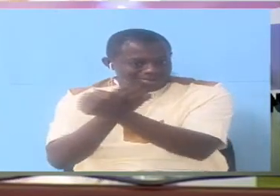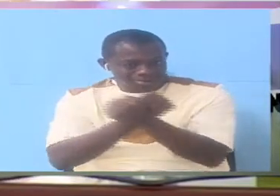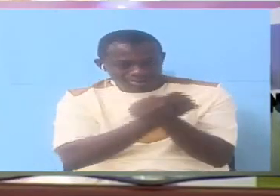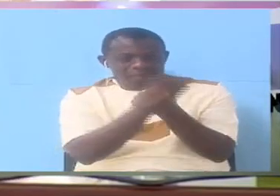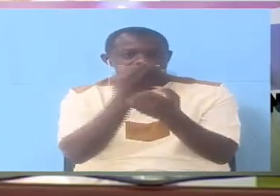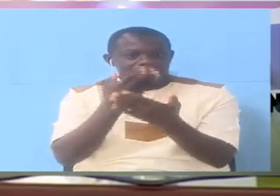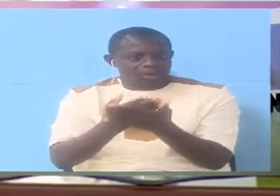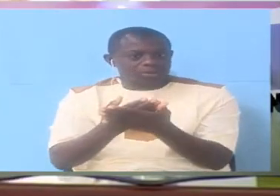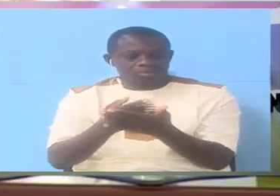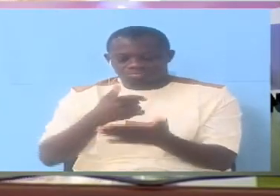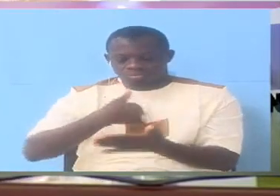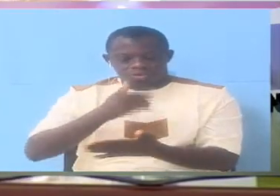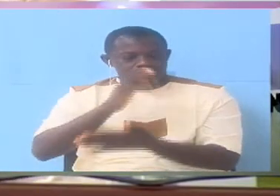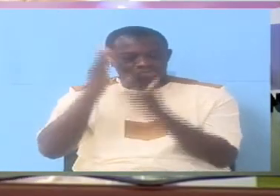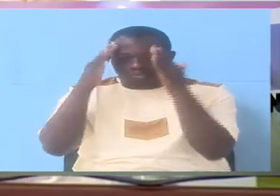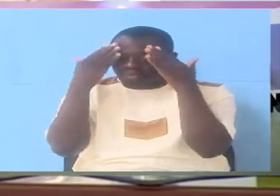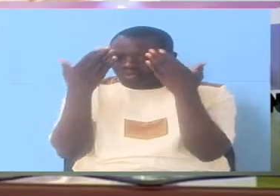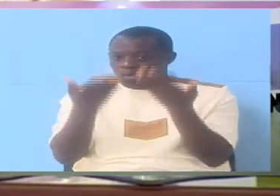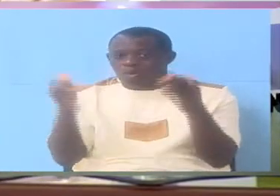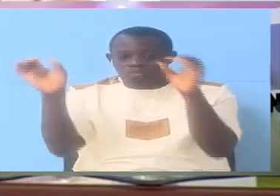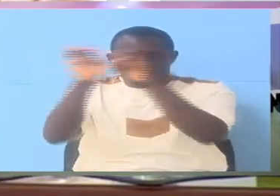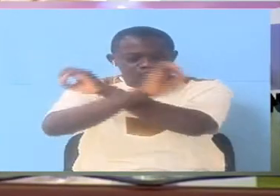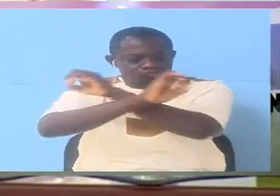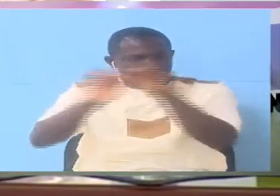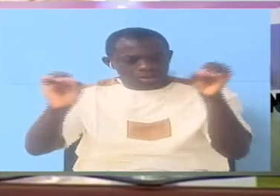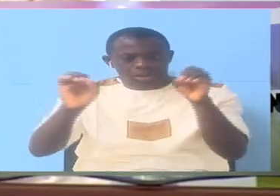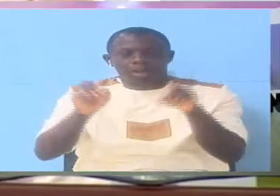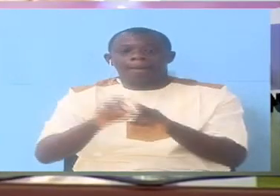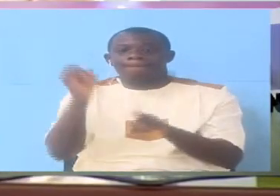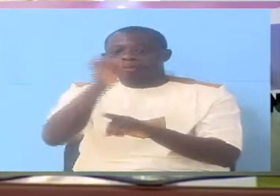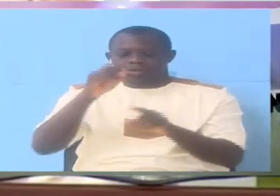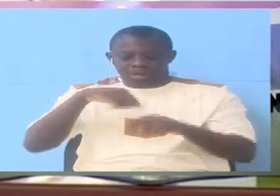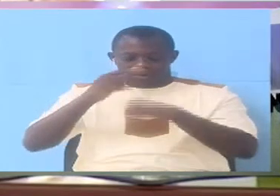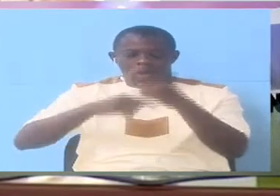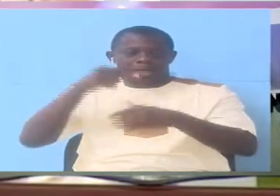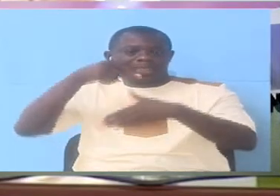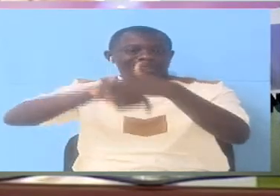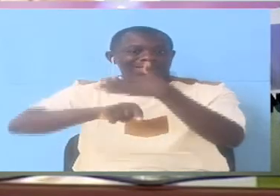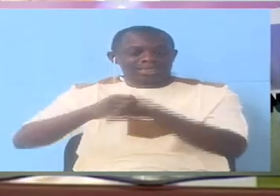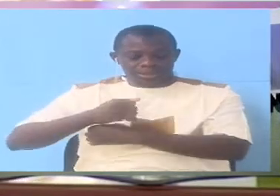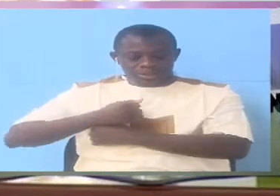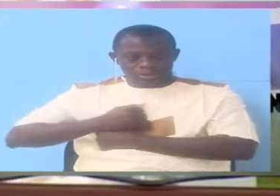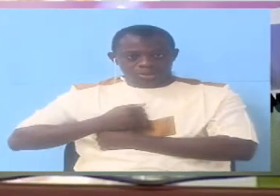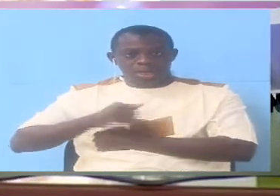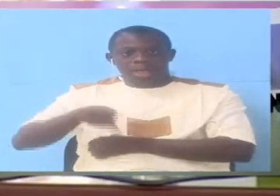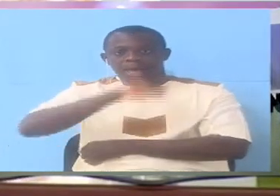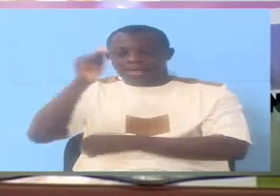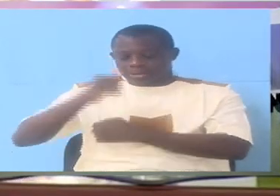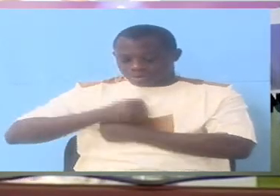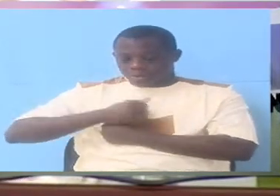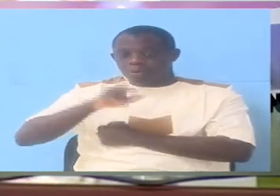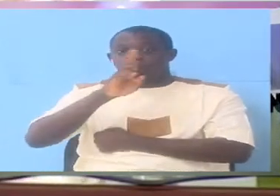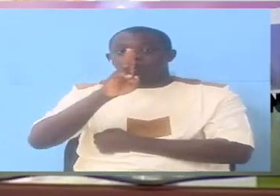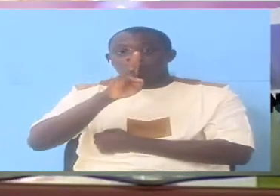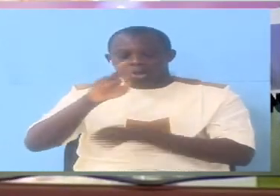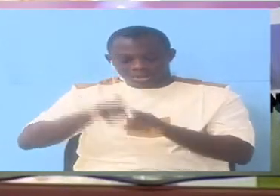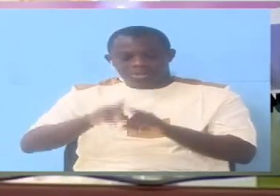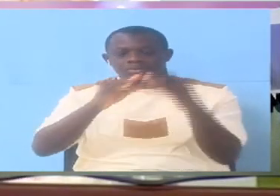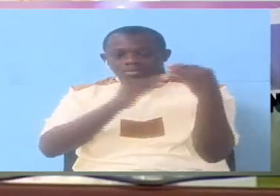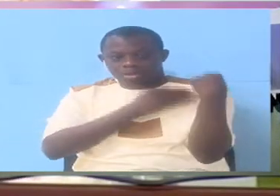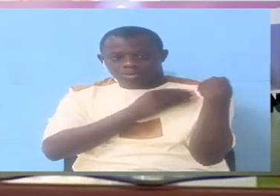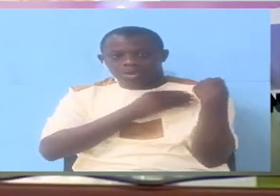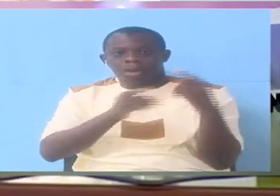it was purely an internal security matter and security service were responsible, but notwithstanding the Gambian